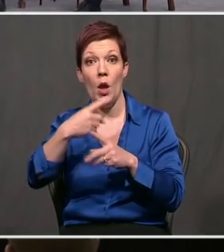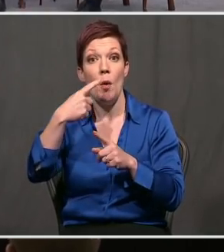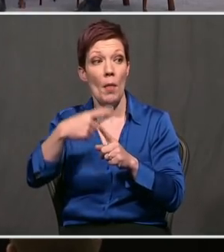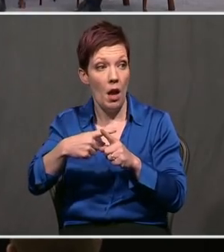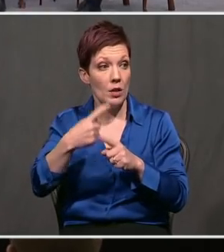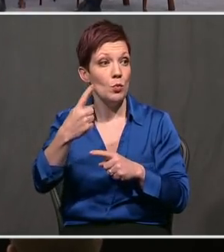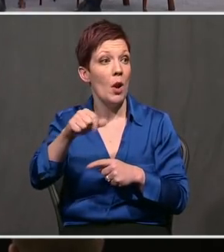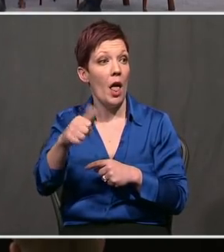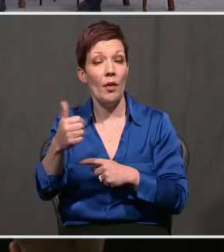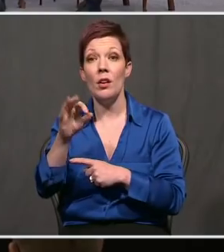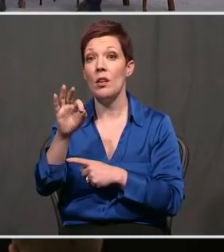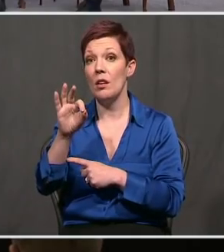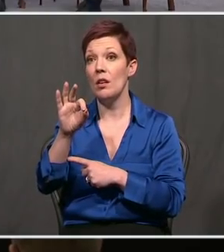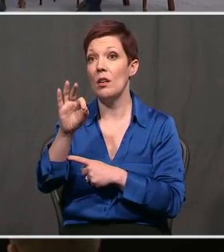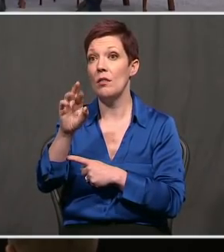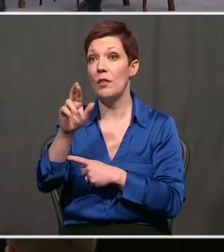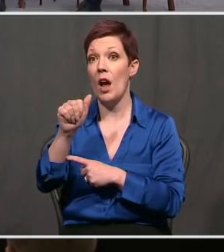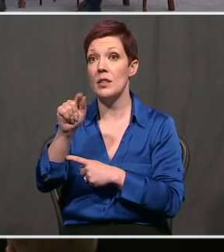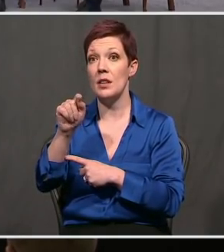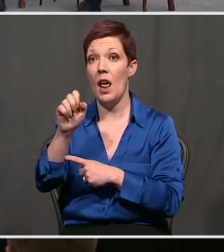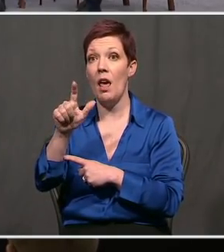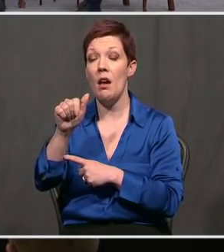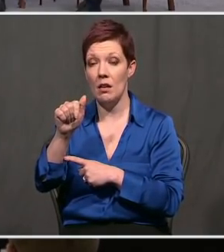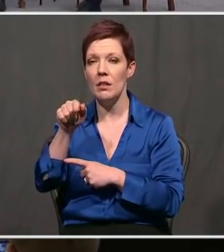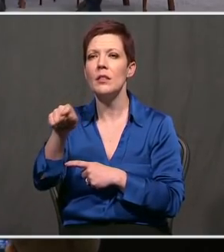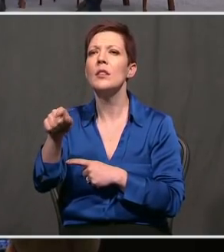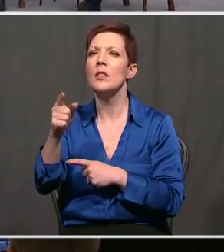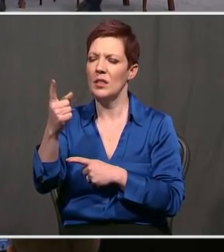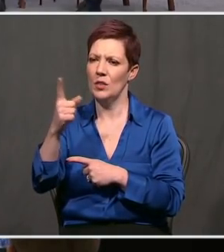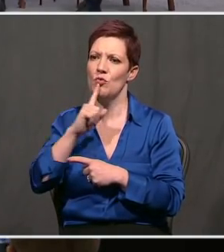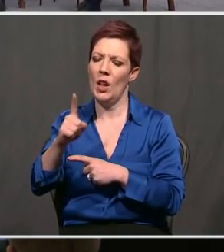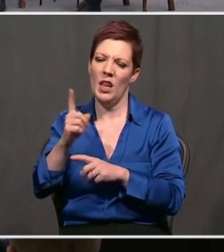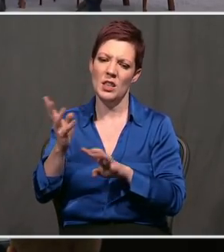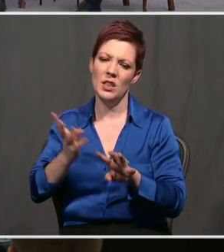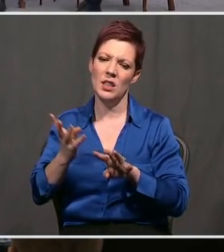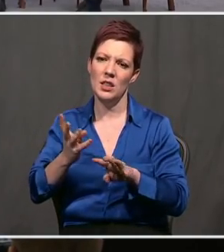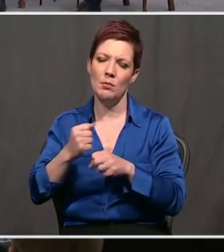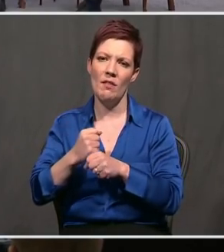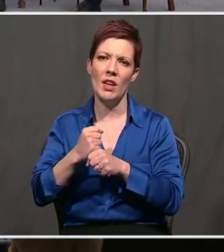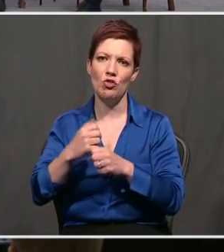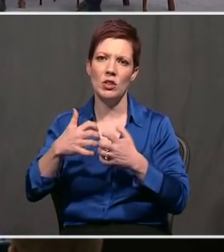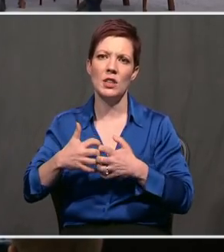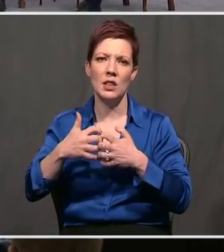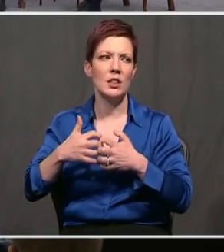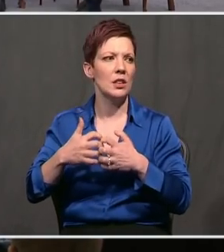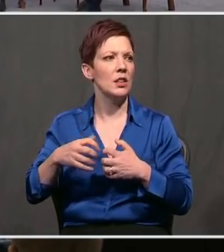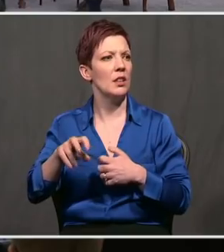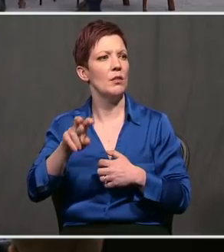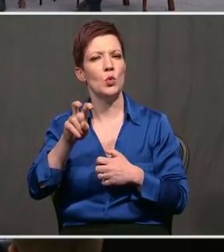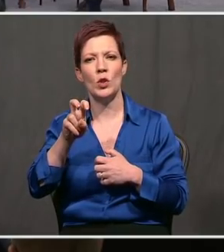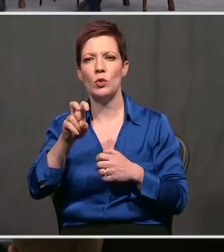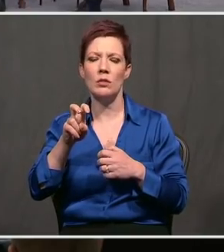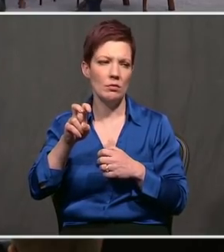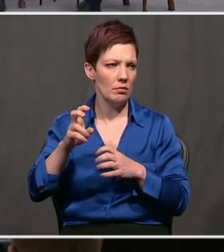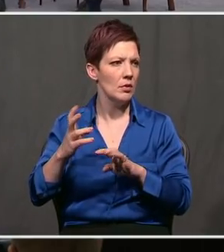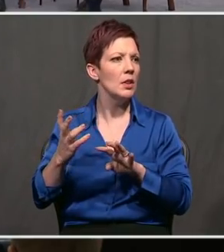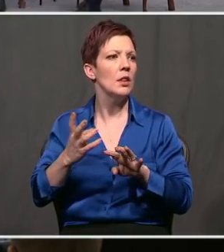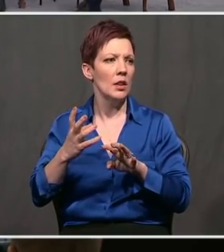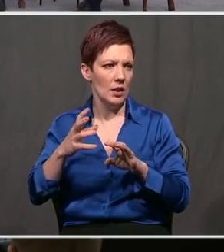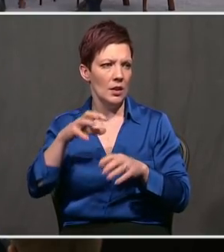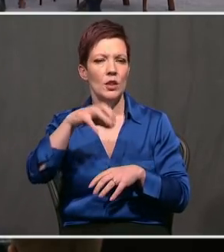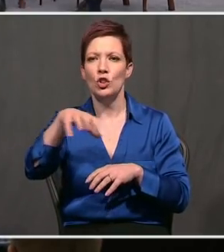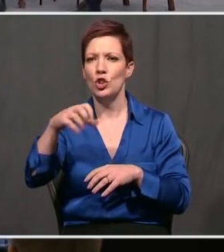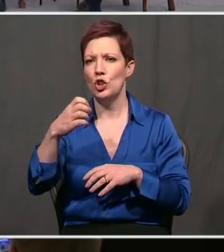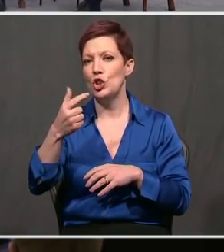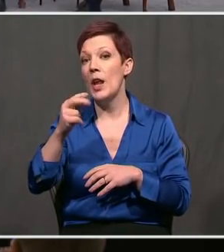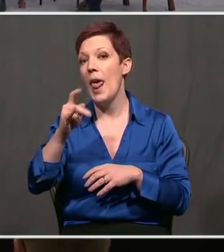great generic companies, able to stand up 200 assembly lines manufacturing processes per year. So that kind of talent, they dropped everything. These